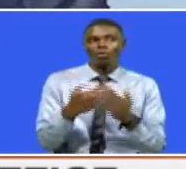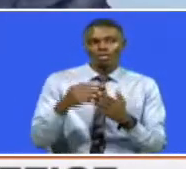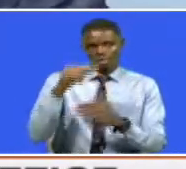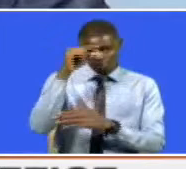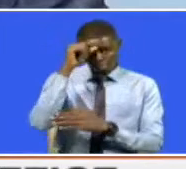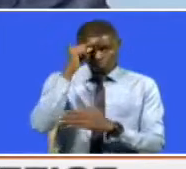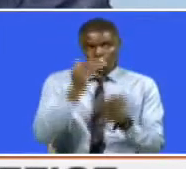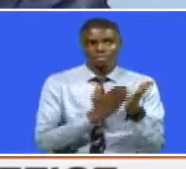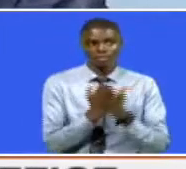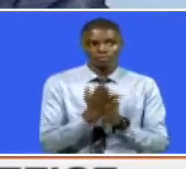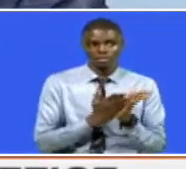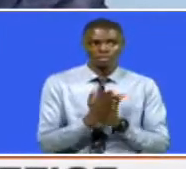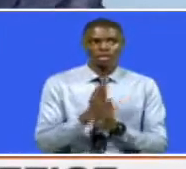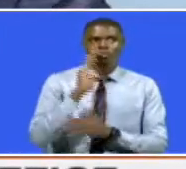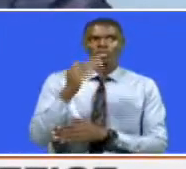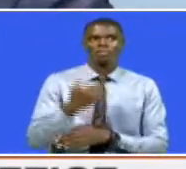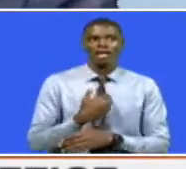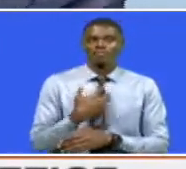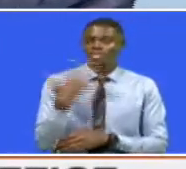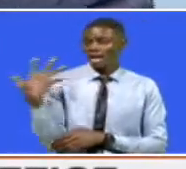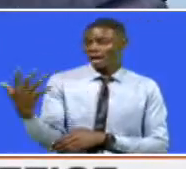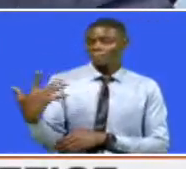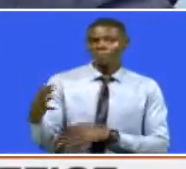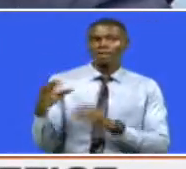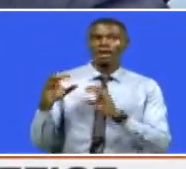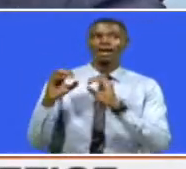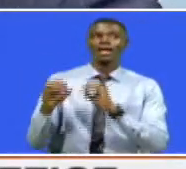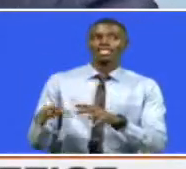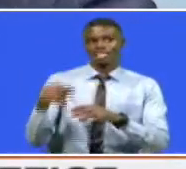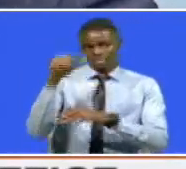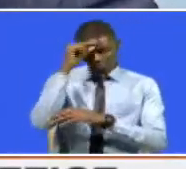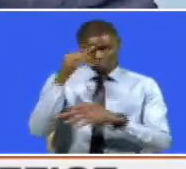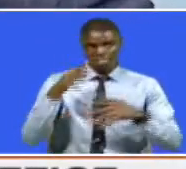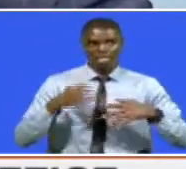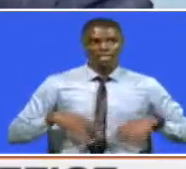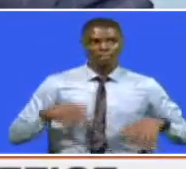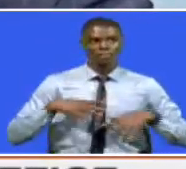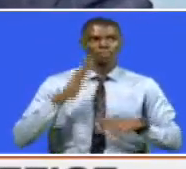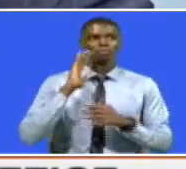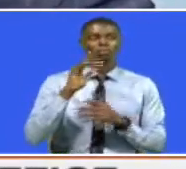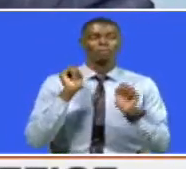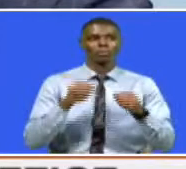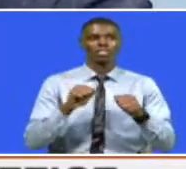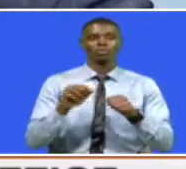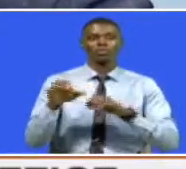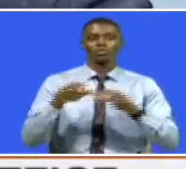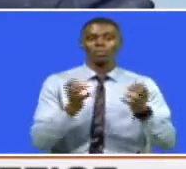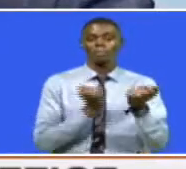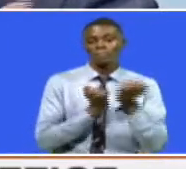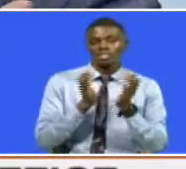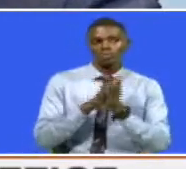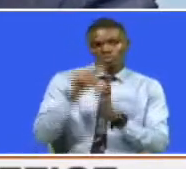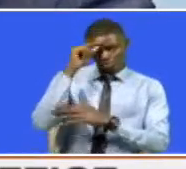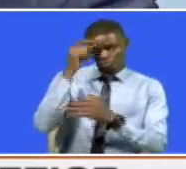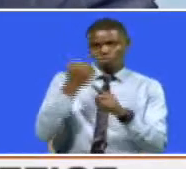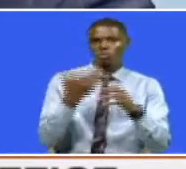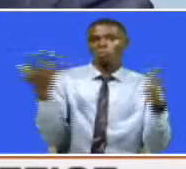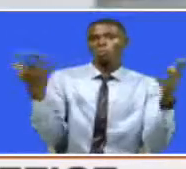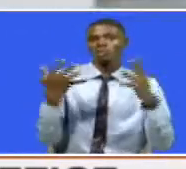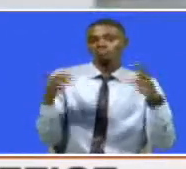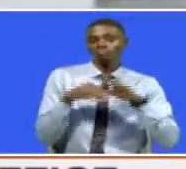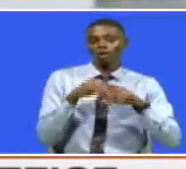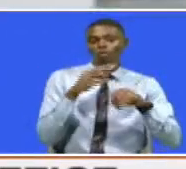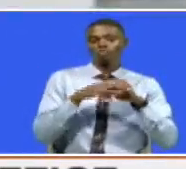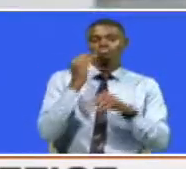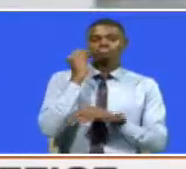I can assure you, we will be having a paperless government, and Wananchi will be able to transact business with government from wherever they are, from the comfort